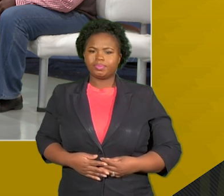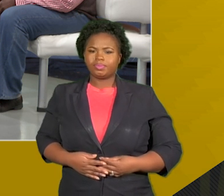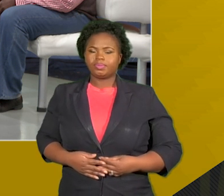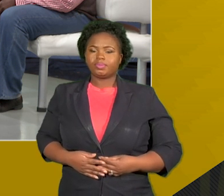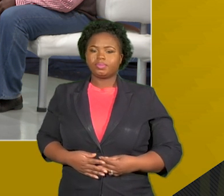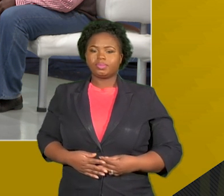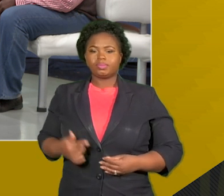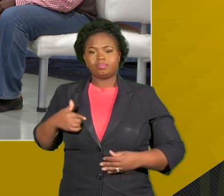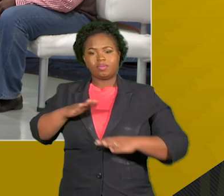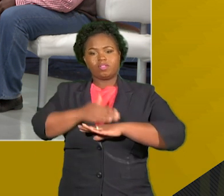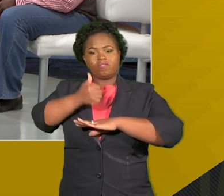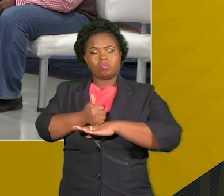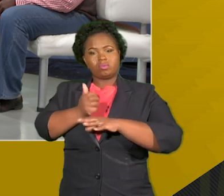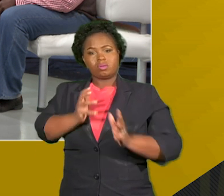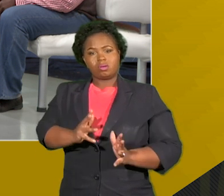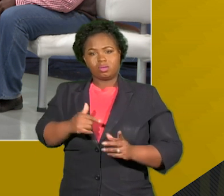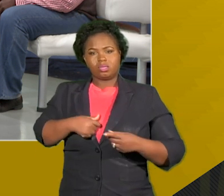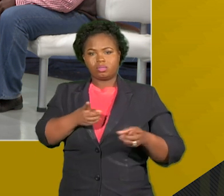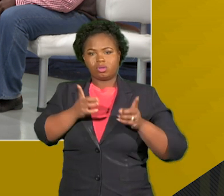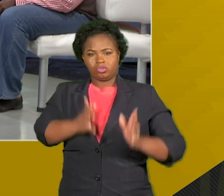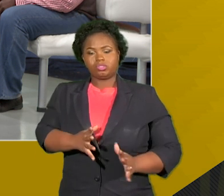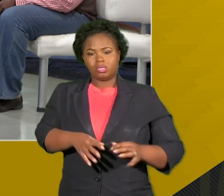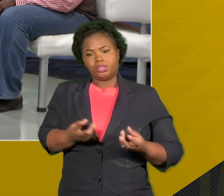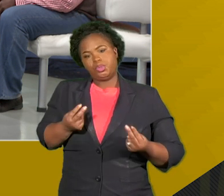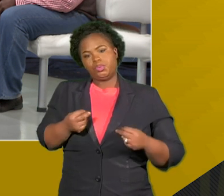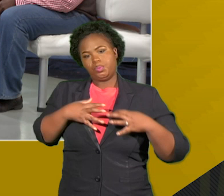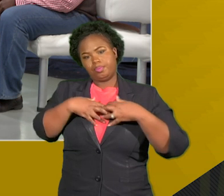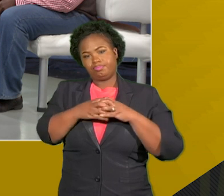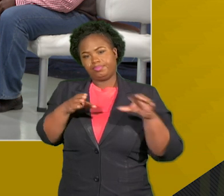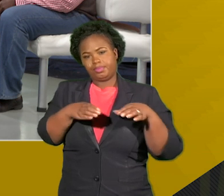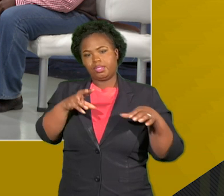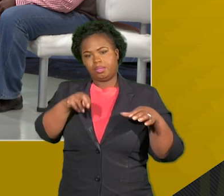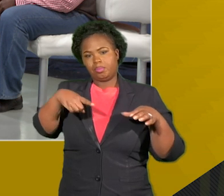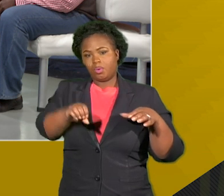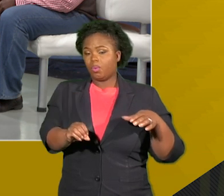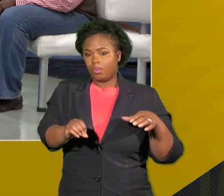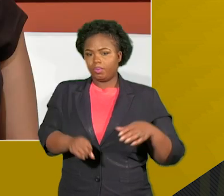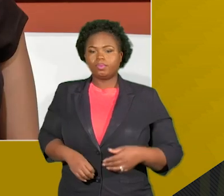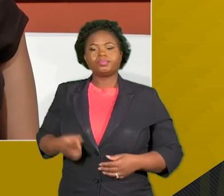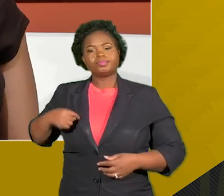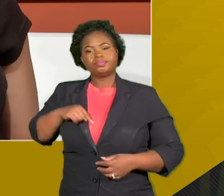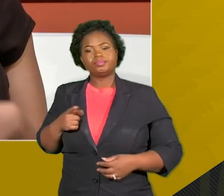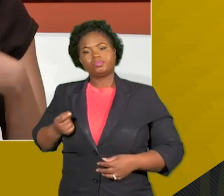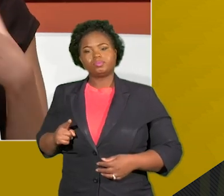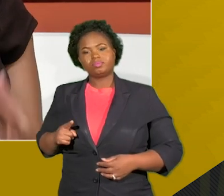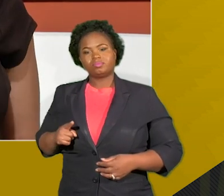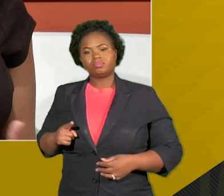I, as a founder and a director of a newly established non-profit organization, what we have done is have a very transparent